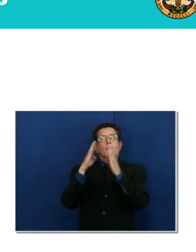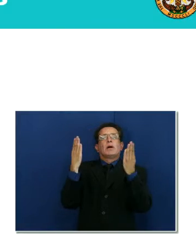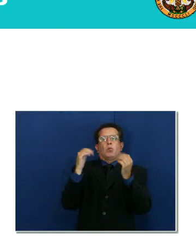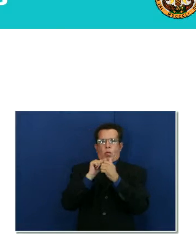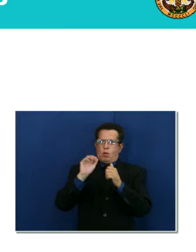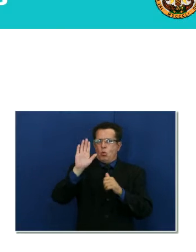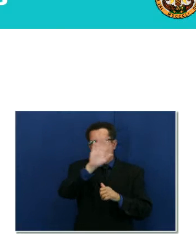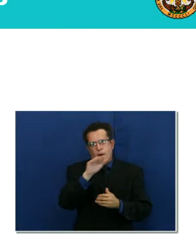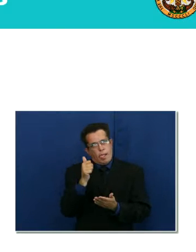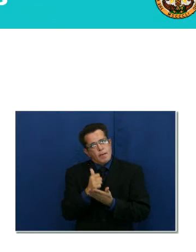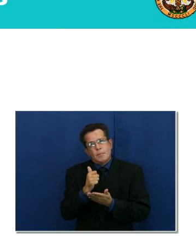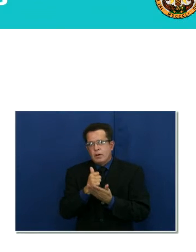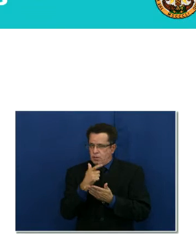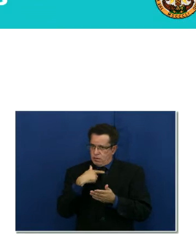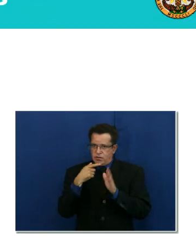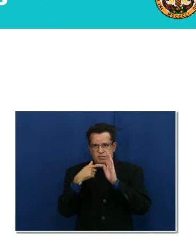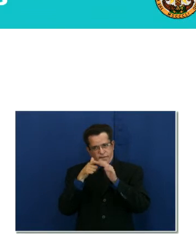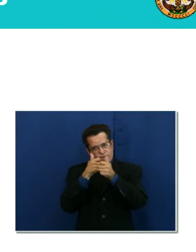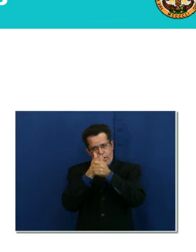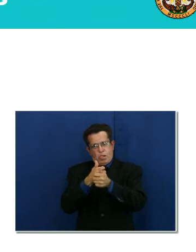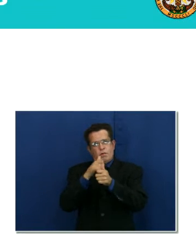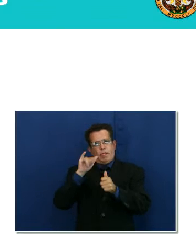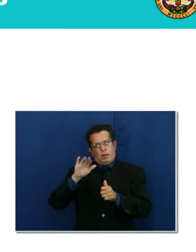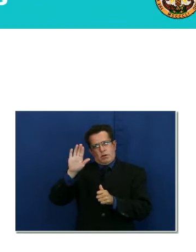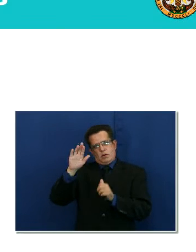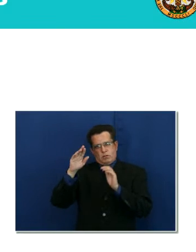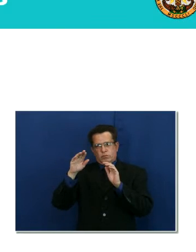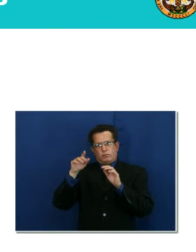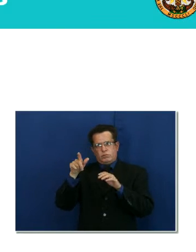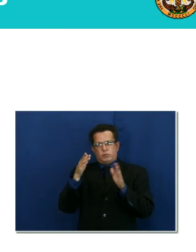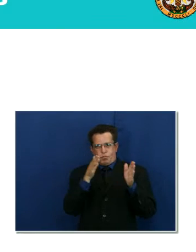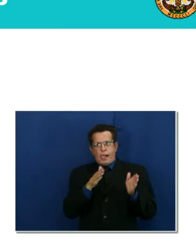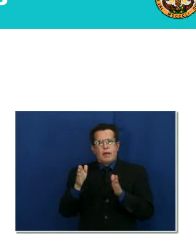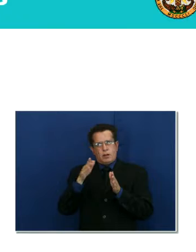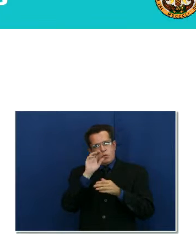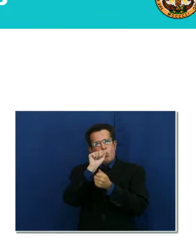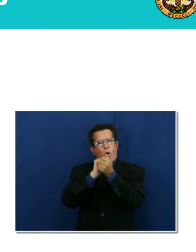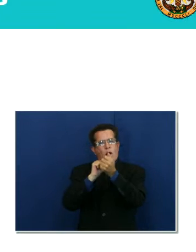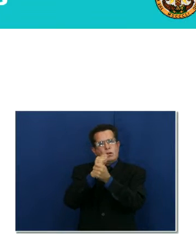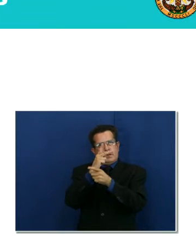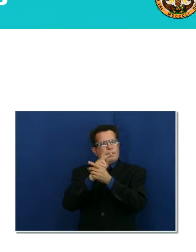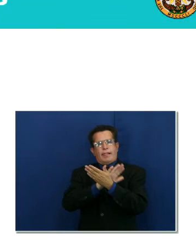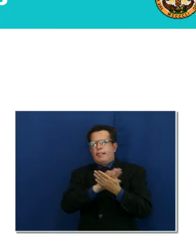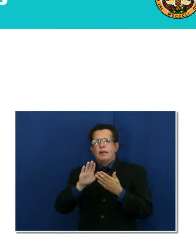continue to work on these simple prevention strategies by washing your hands and promoting